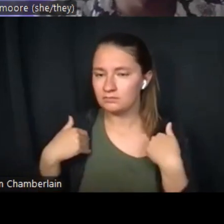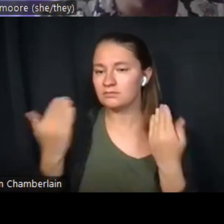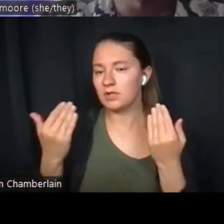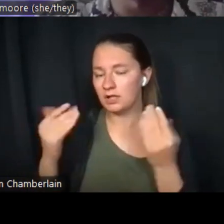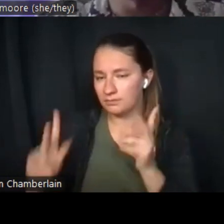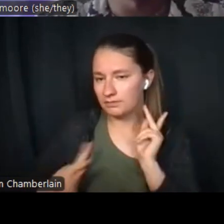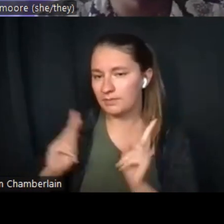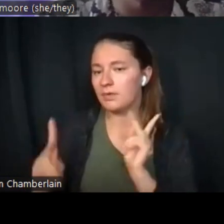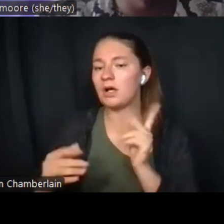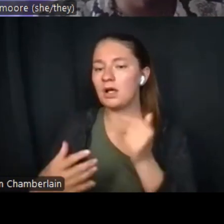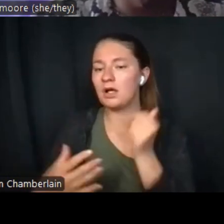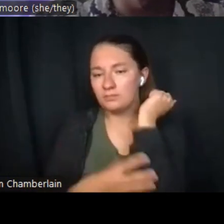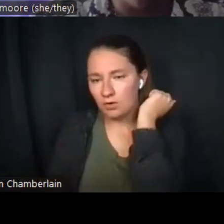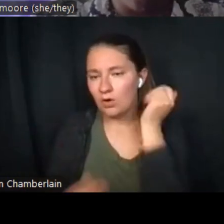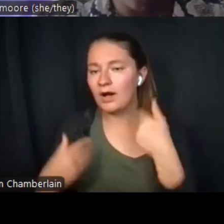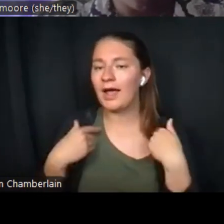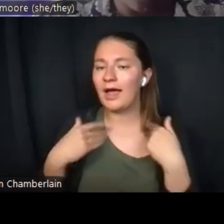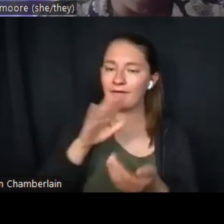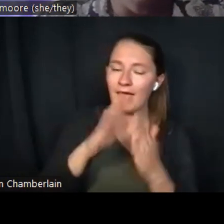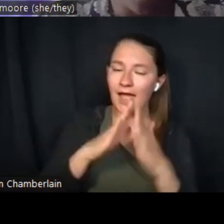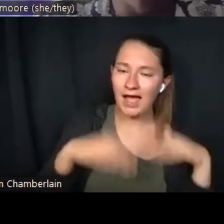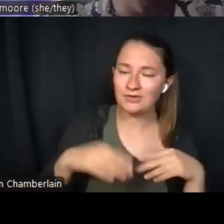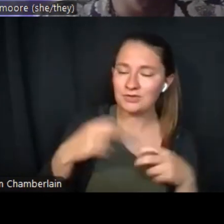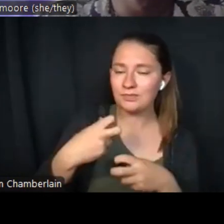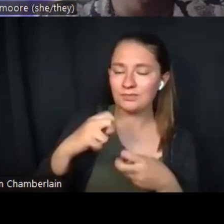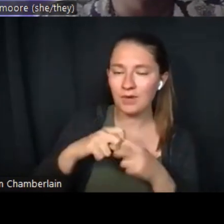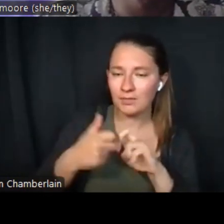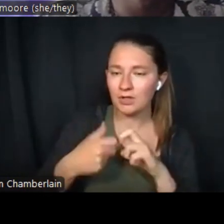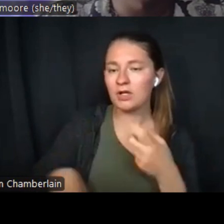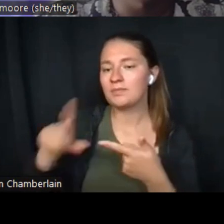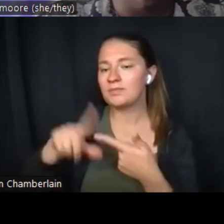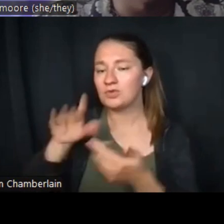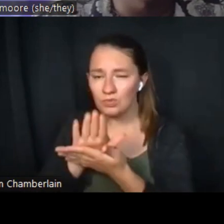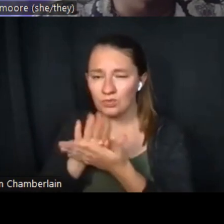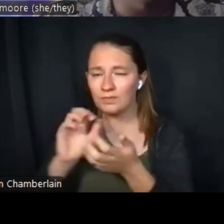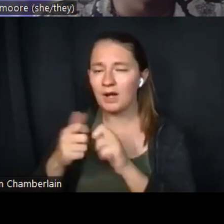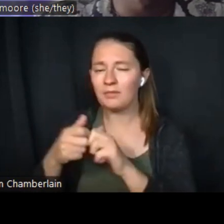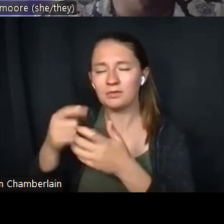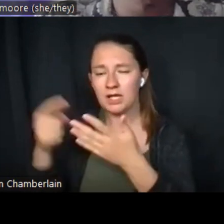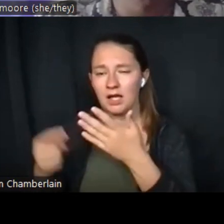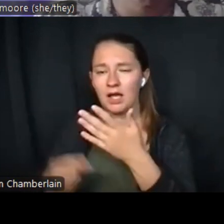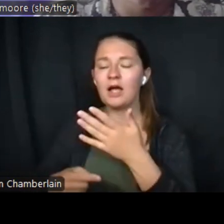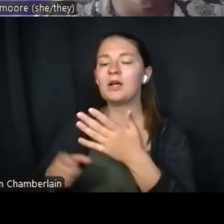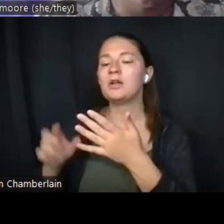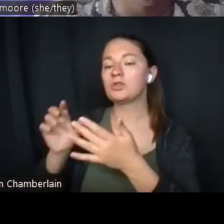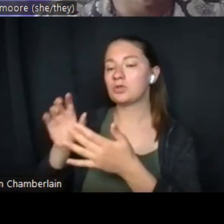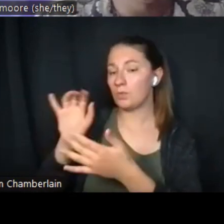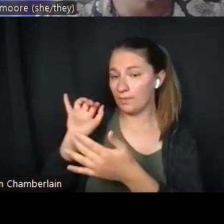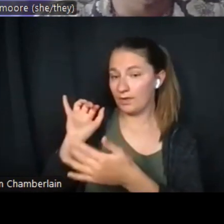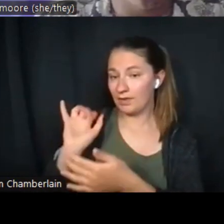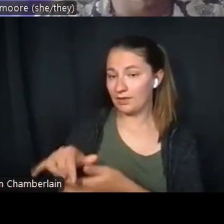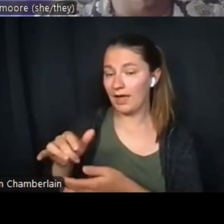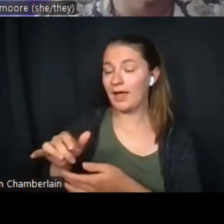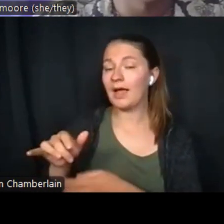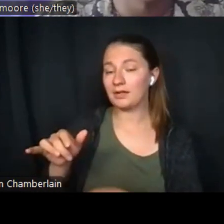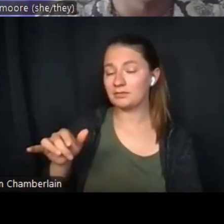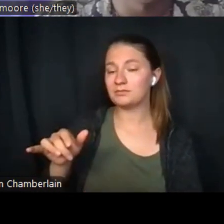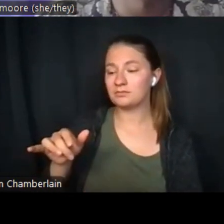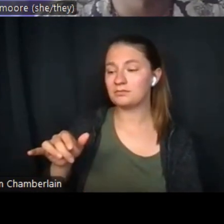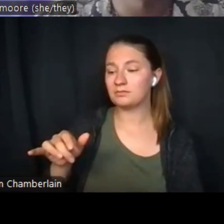experiencing housing troubles, schooling troubles. And that really kind of set me on my advocacy